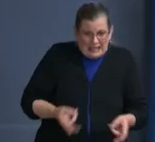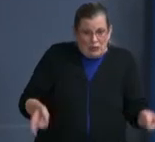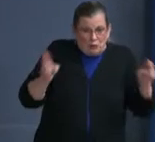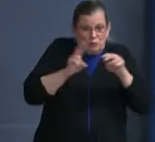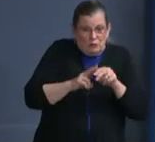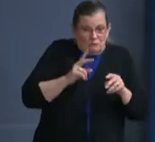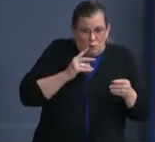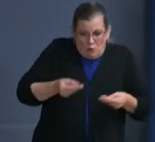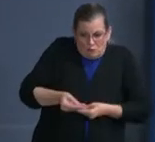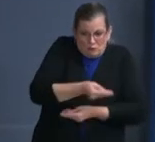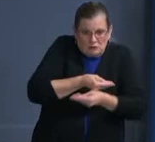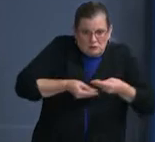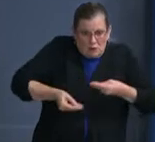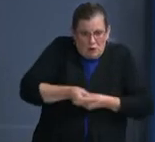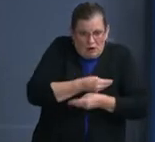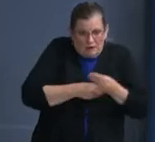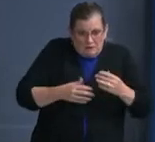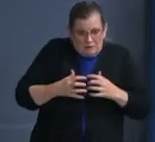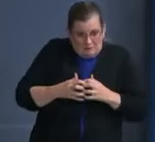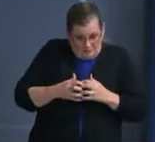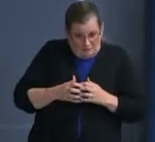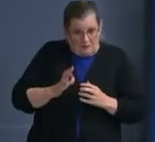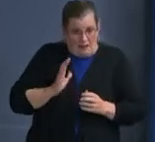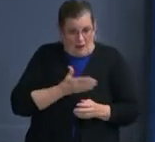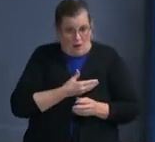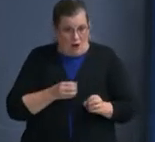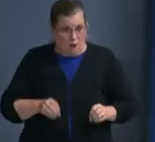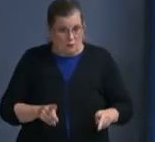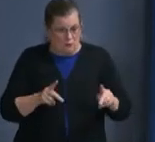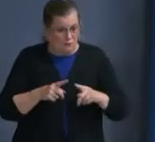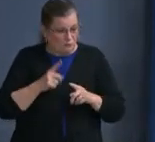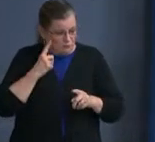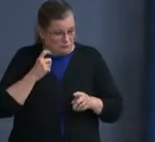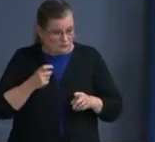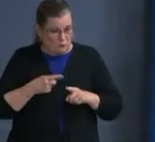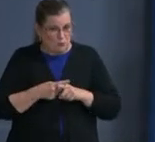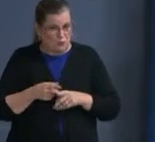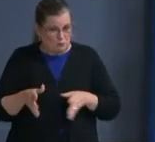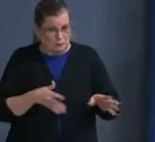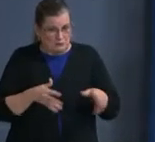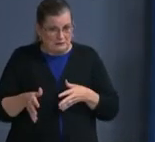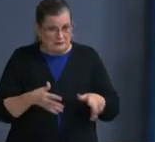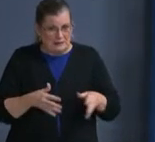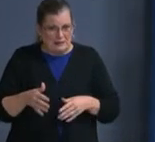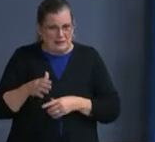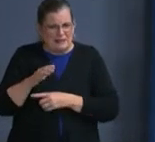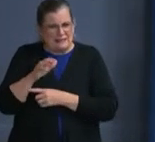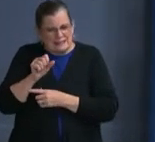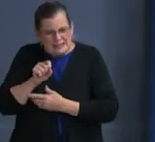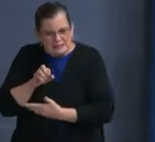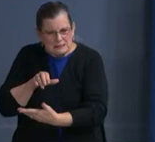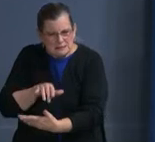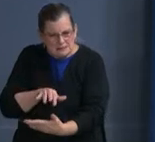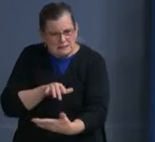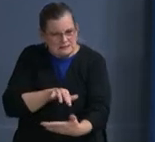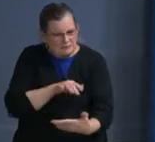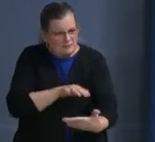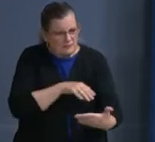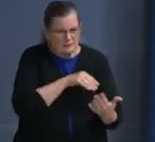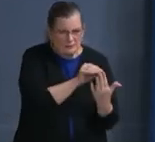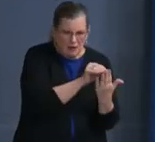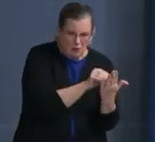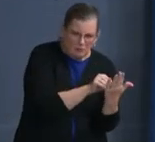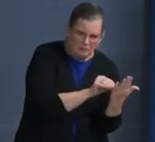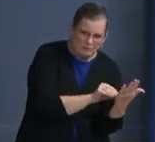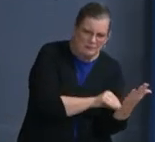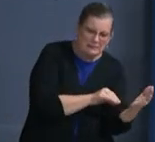anything that would be constructed that has the opportunity for crosswinds. And there are case studies that have been documented that explain this